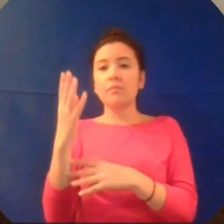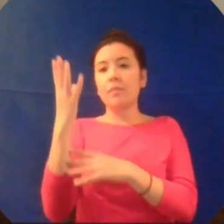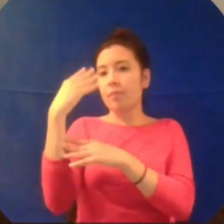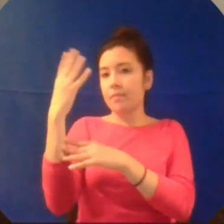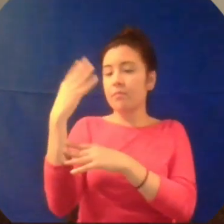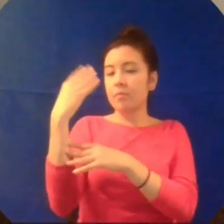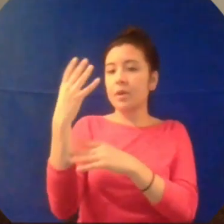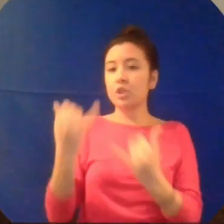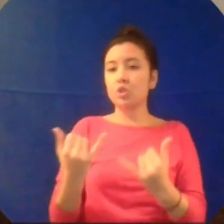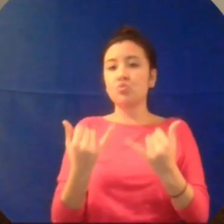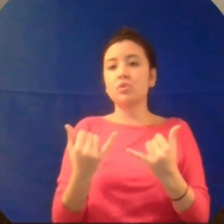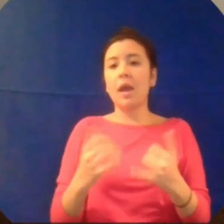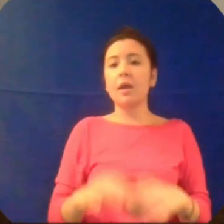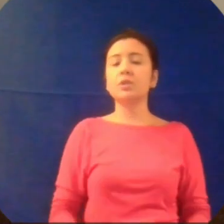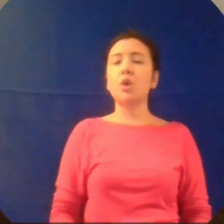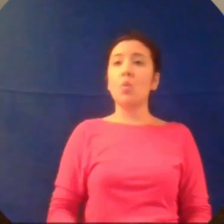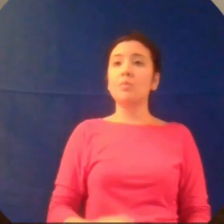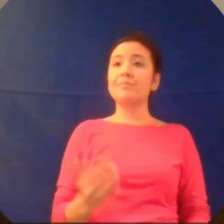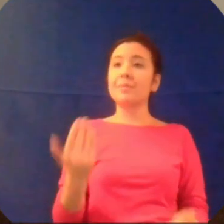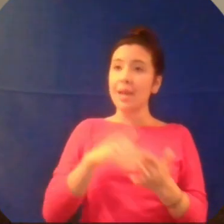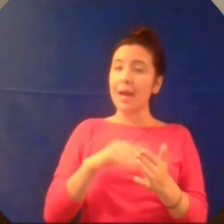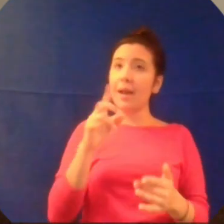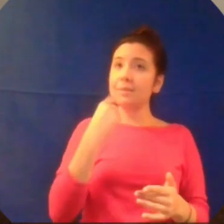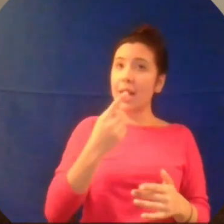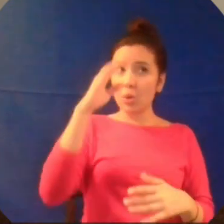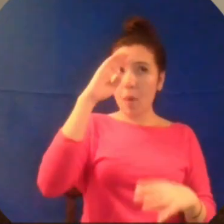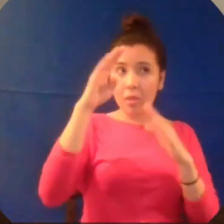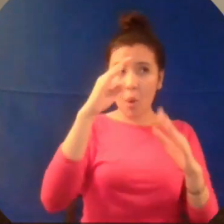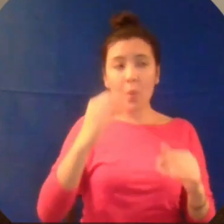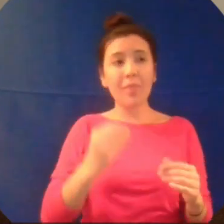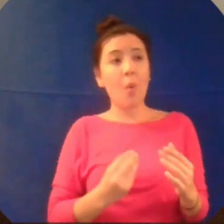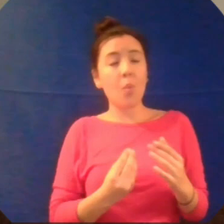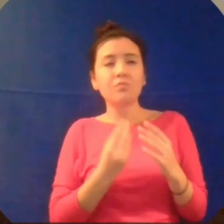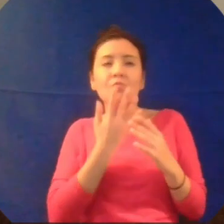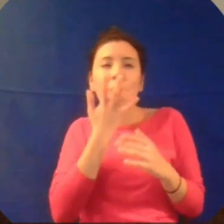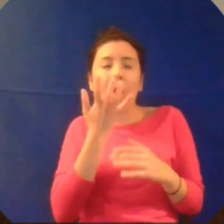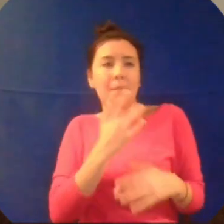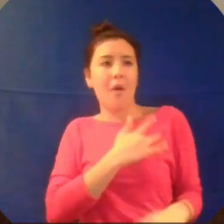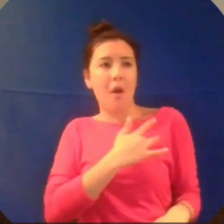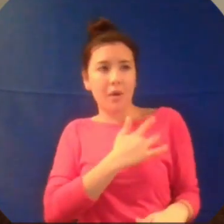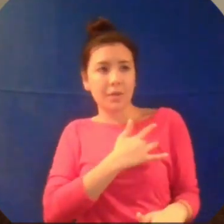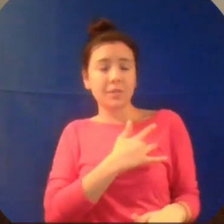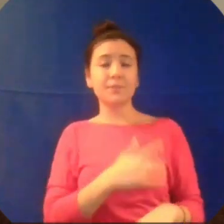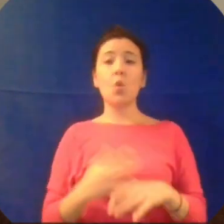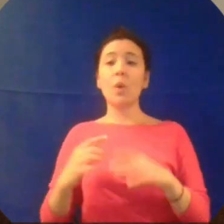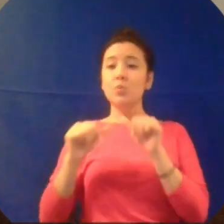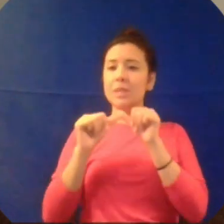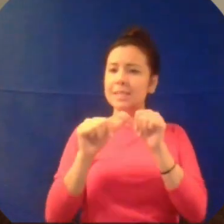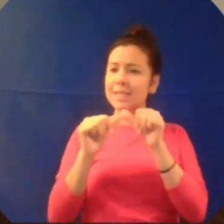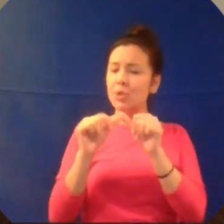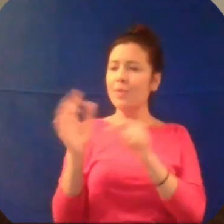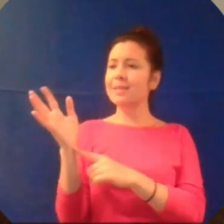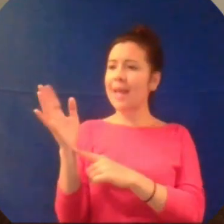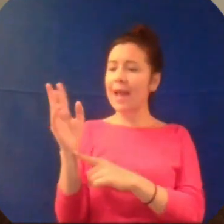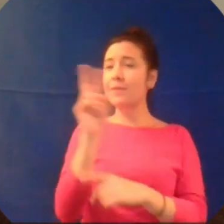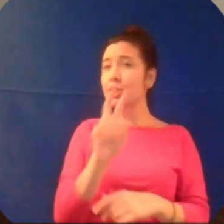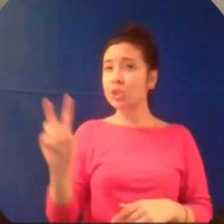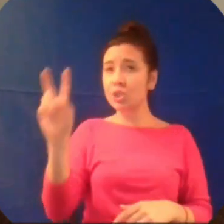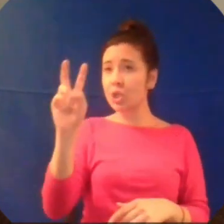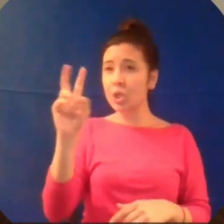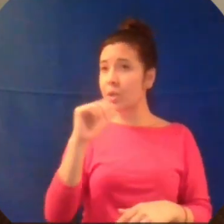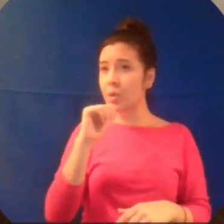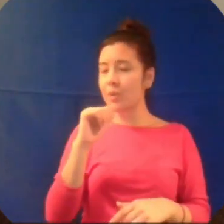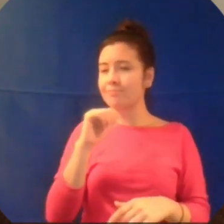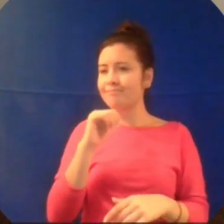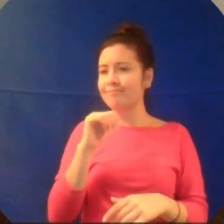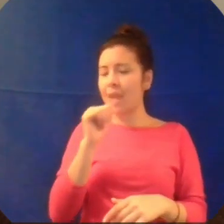again with a warm Advent heart as we continue this Advent journey. We are not there yet, are we?